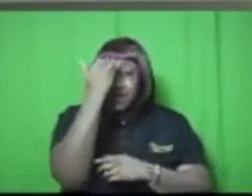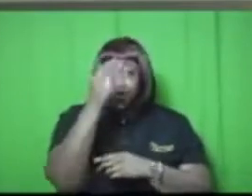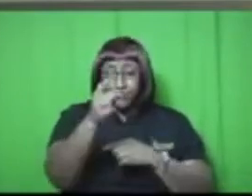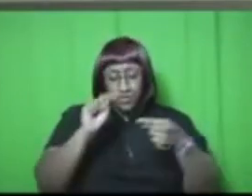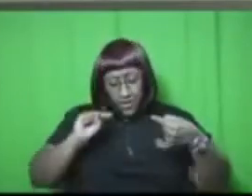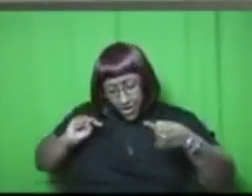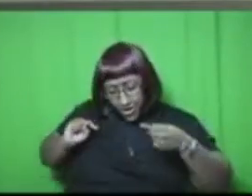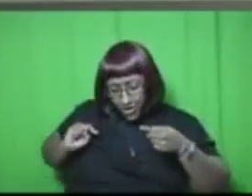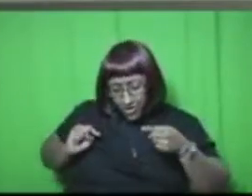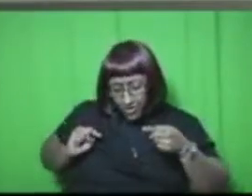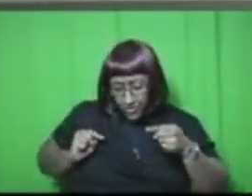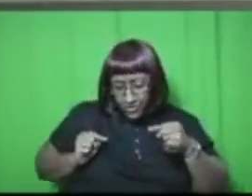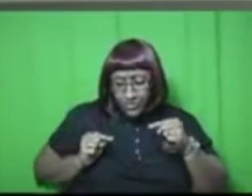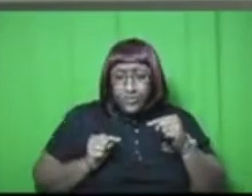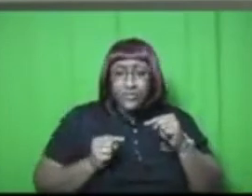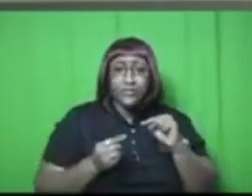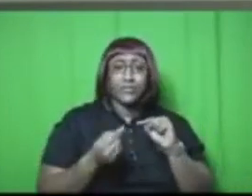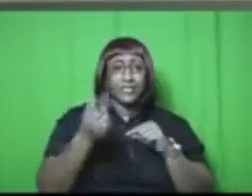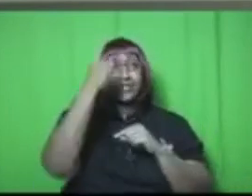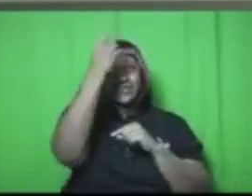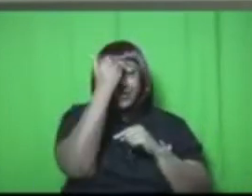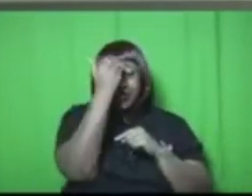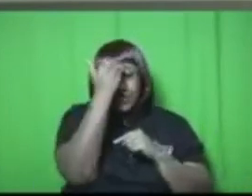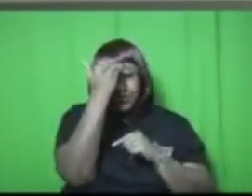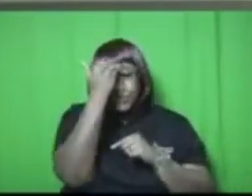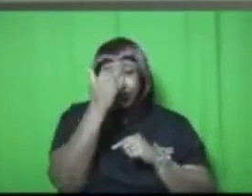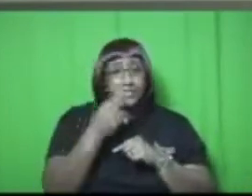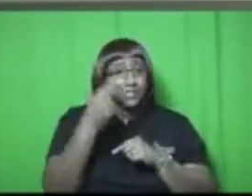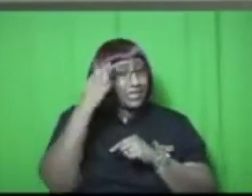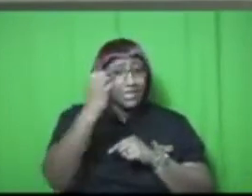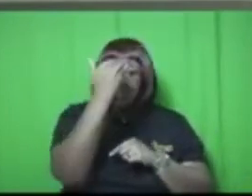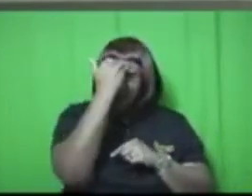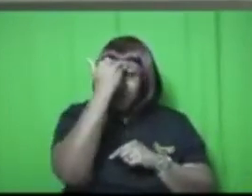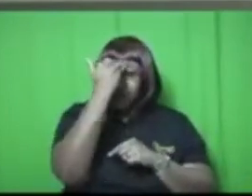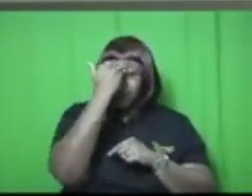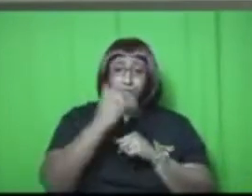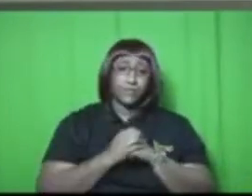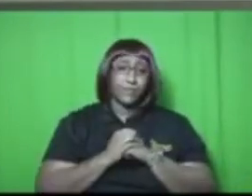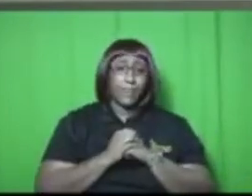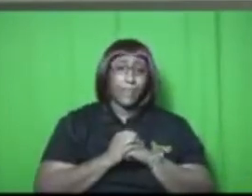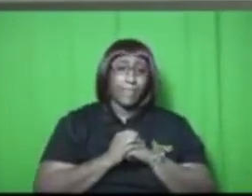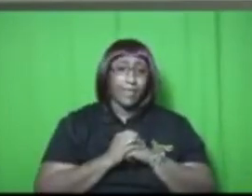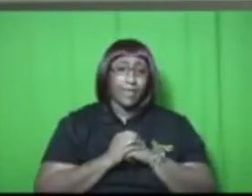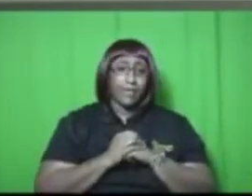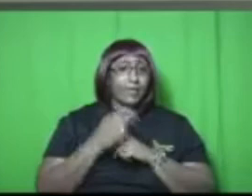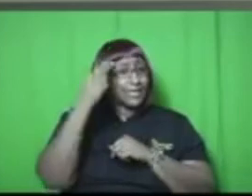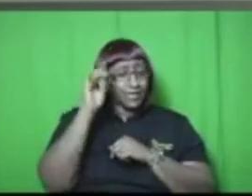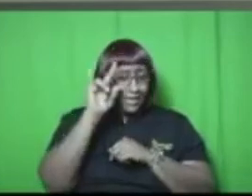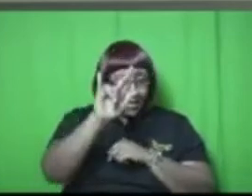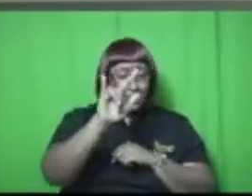hurt. You are assaulted. And he knows. He knows. He knows. And he